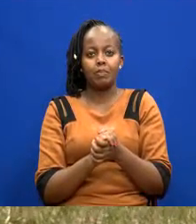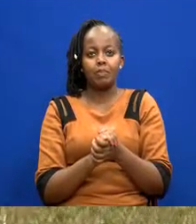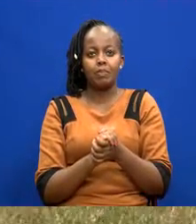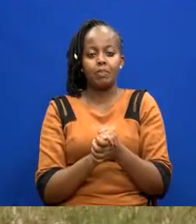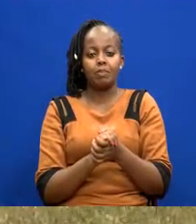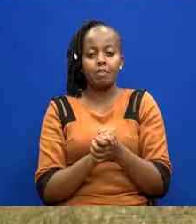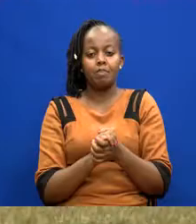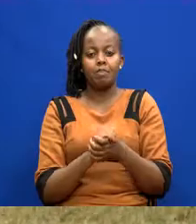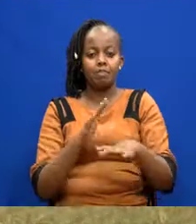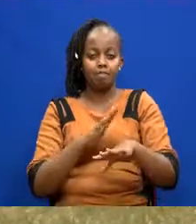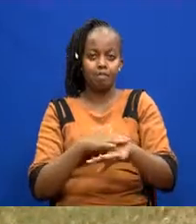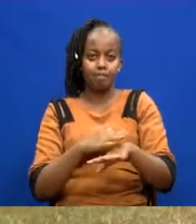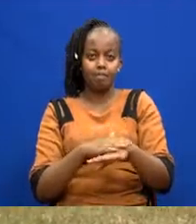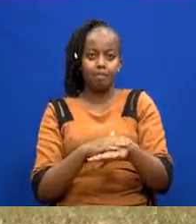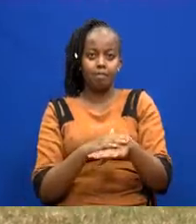Good.